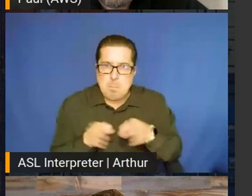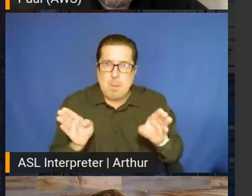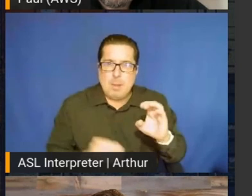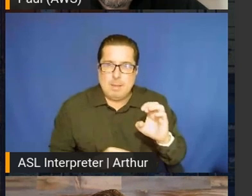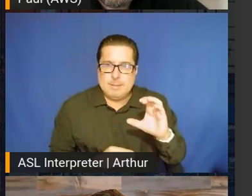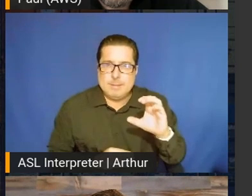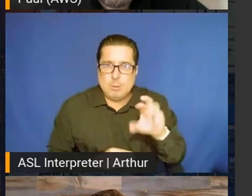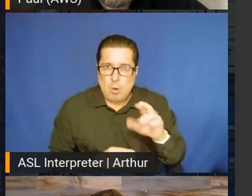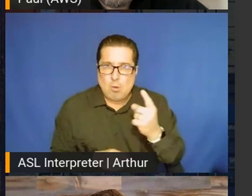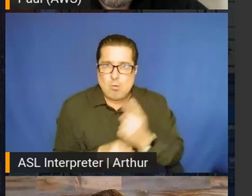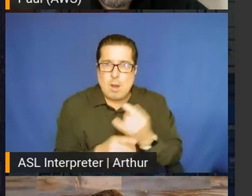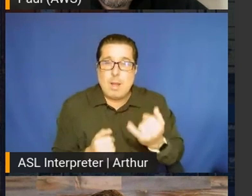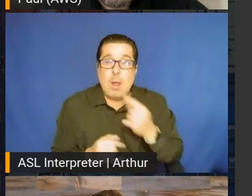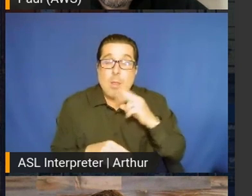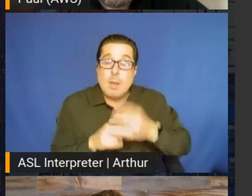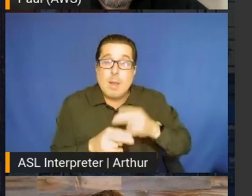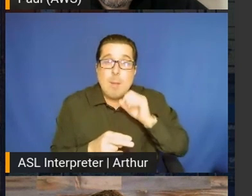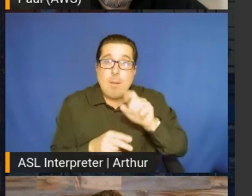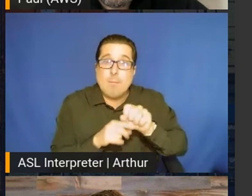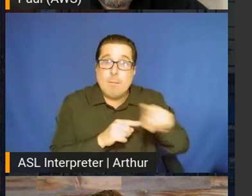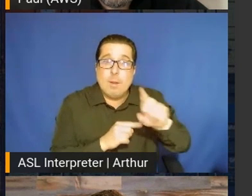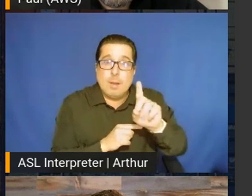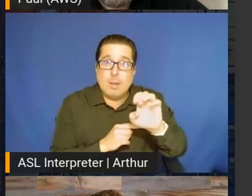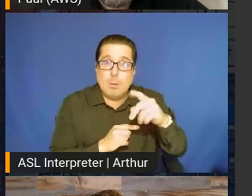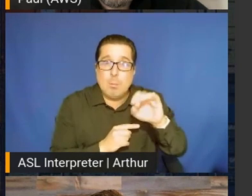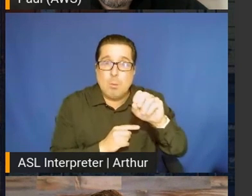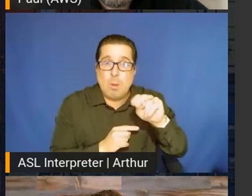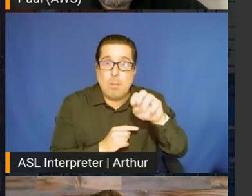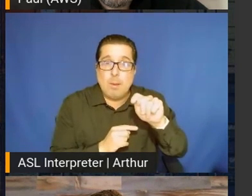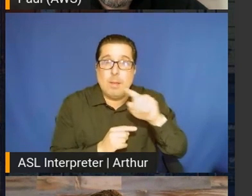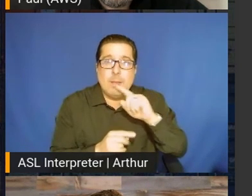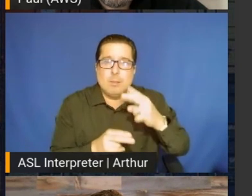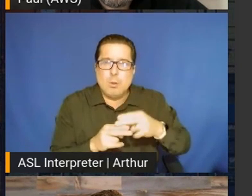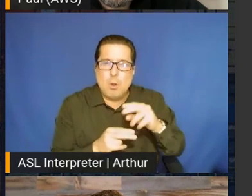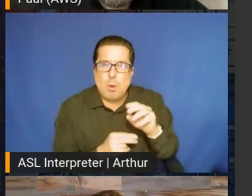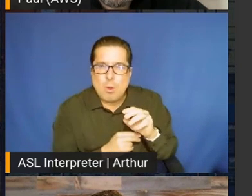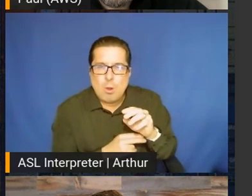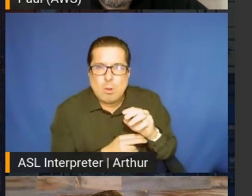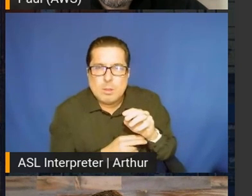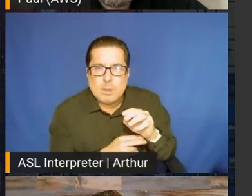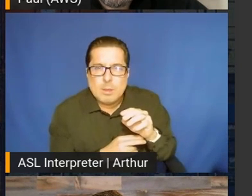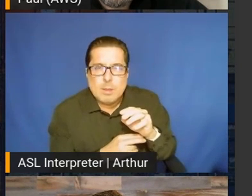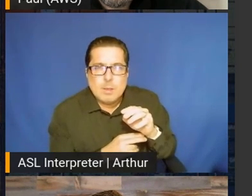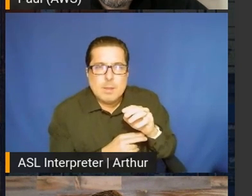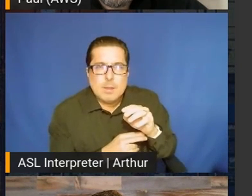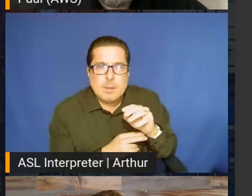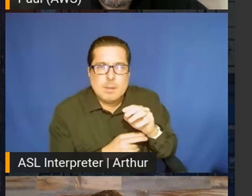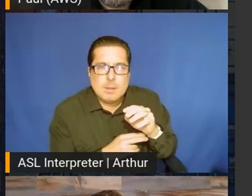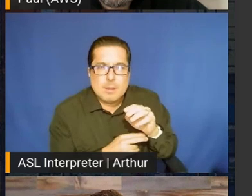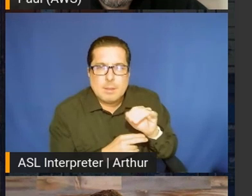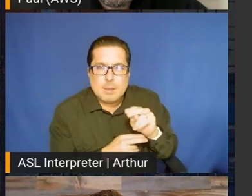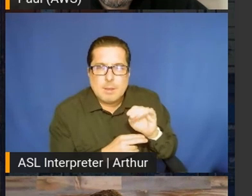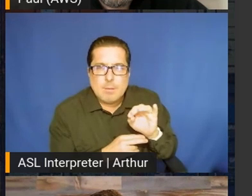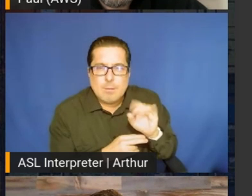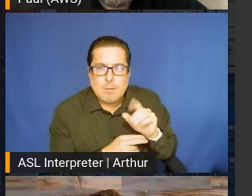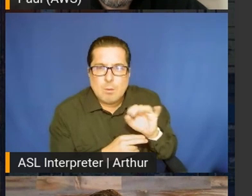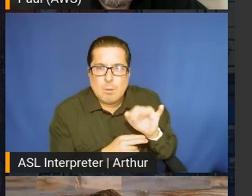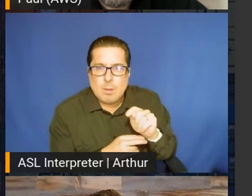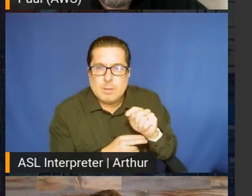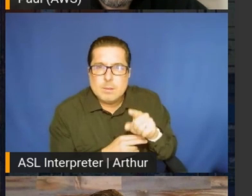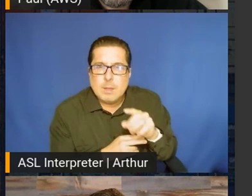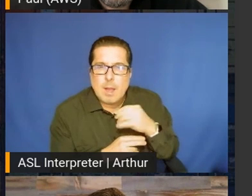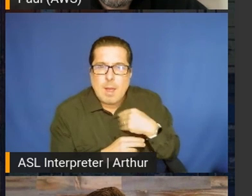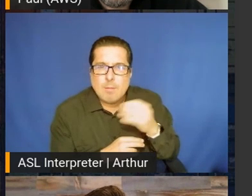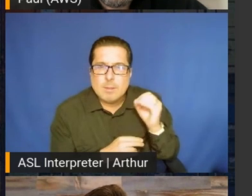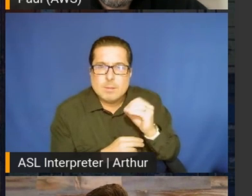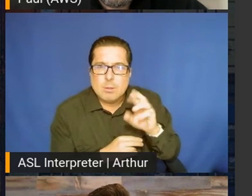name of the deployment is Inflate, right? So this is right now deployed with 0 replicas. What